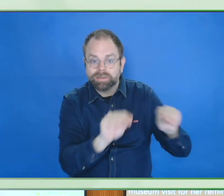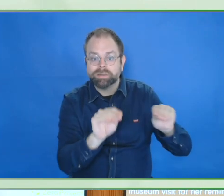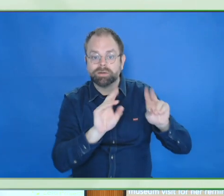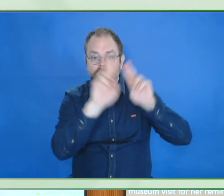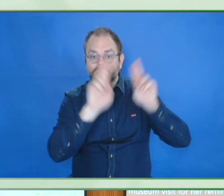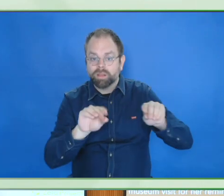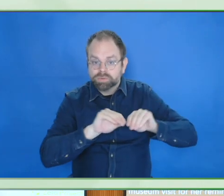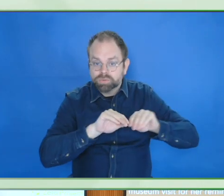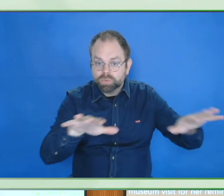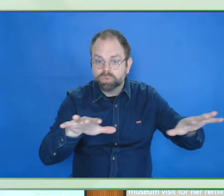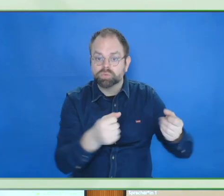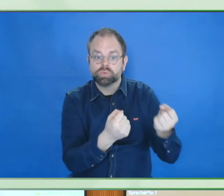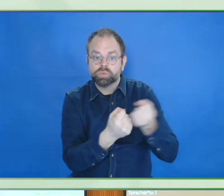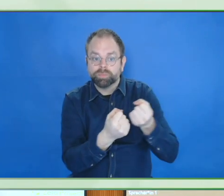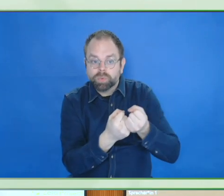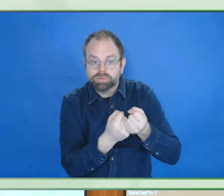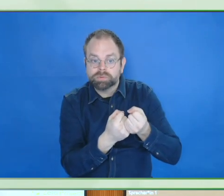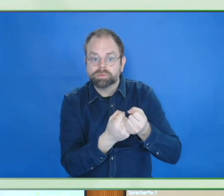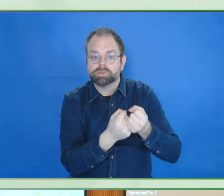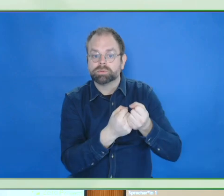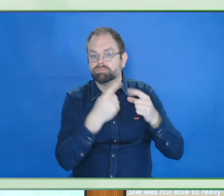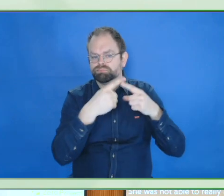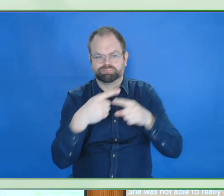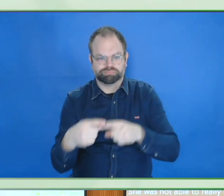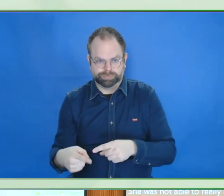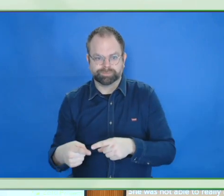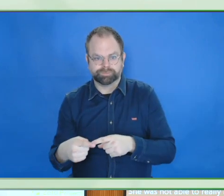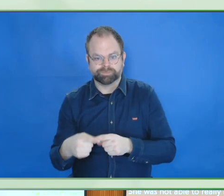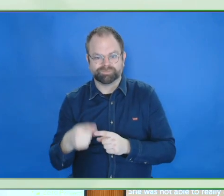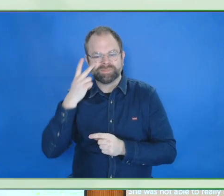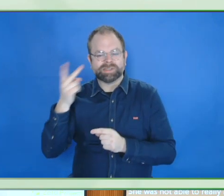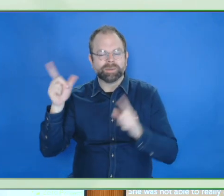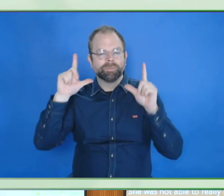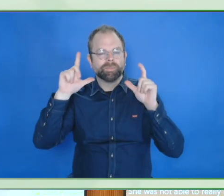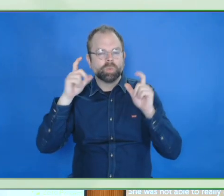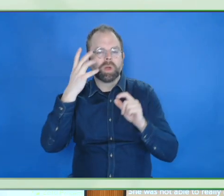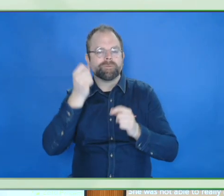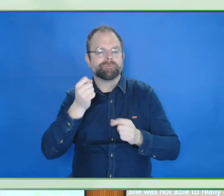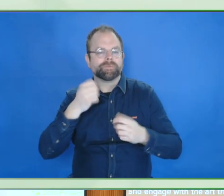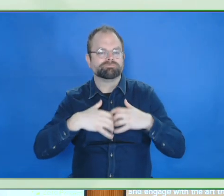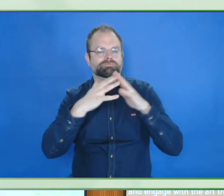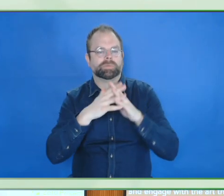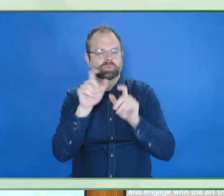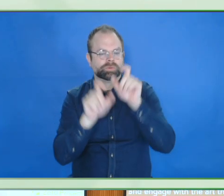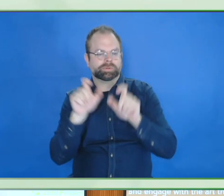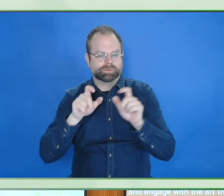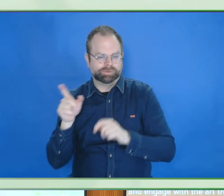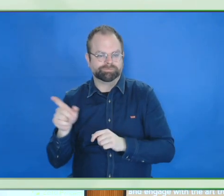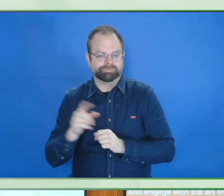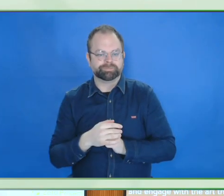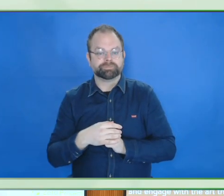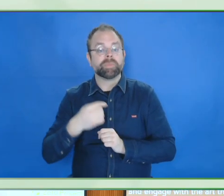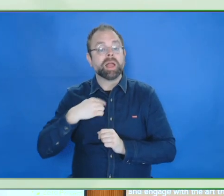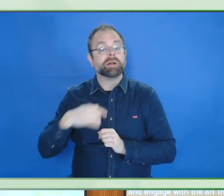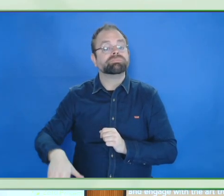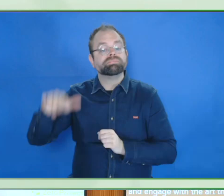to really kind of experience these exhibits and engage with the art that was there due to her visual impairment. And so, determined to change this, she